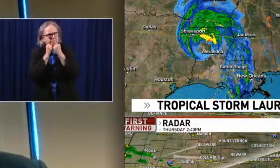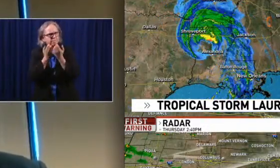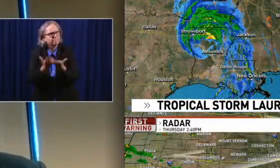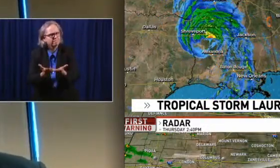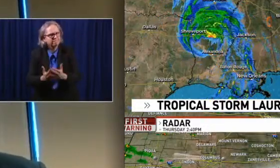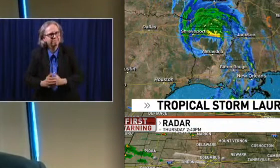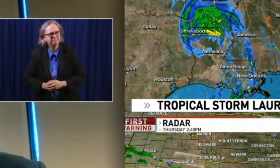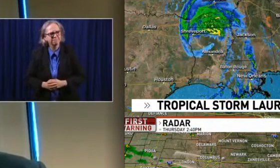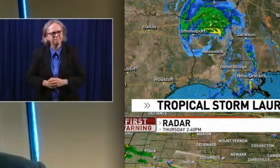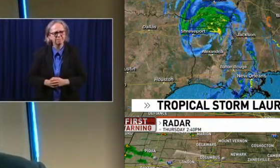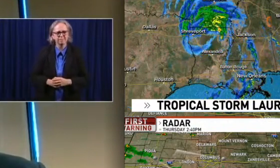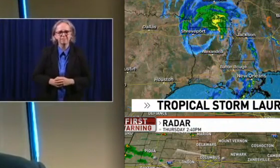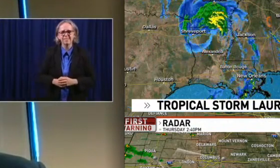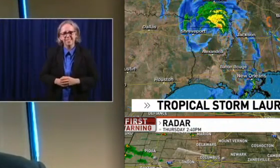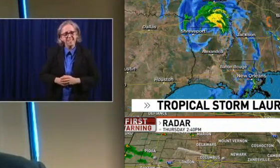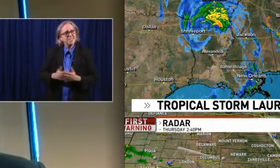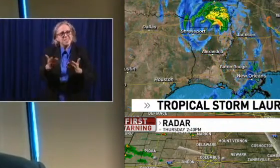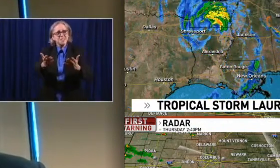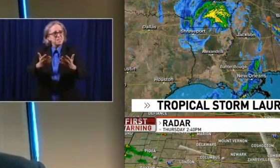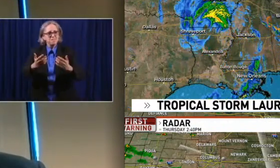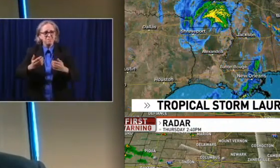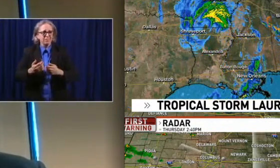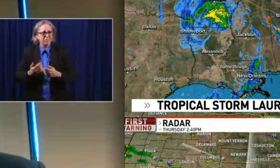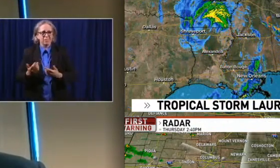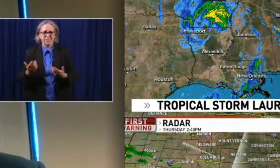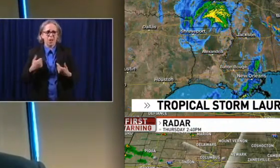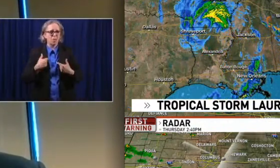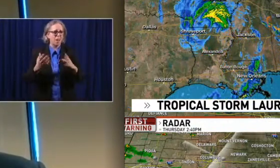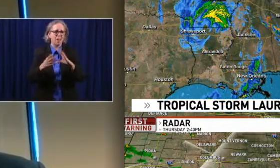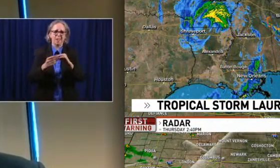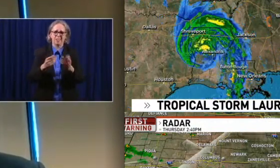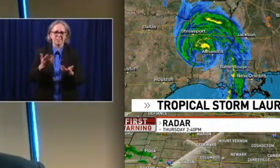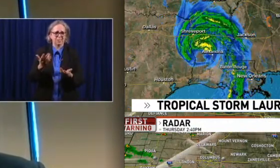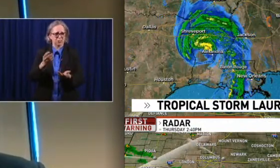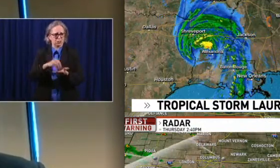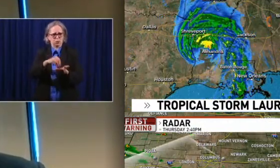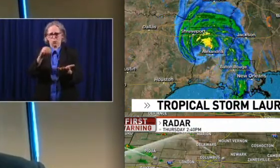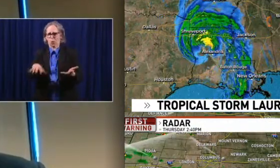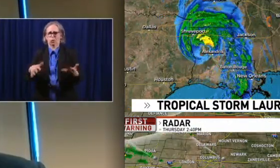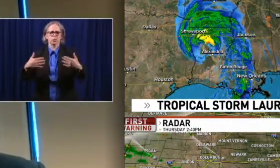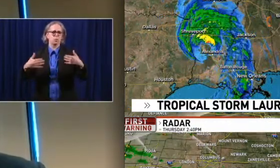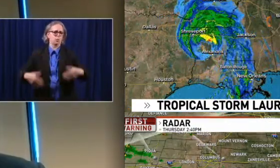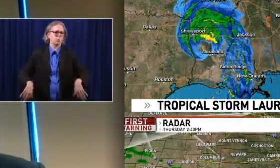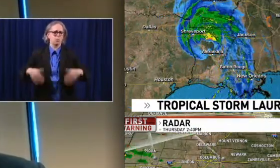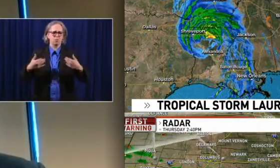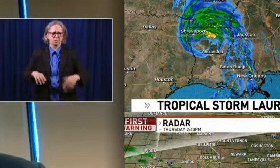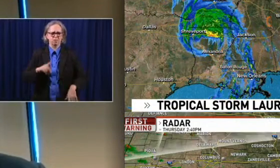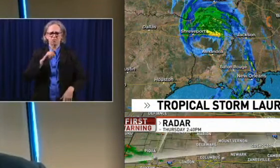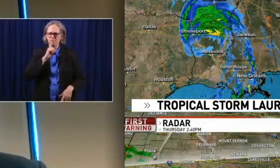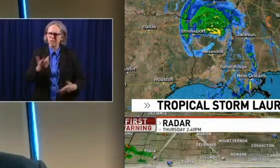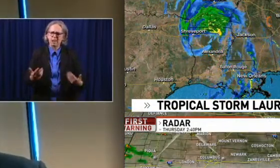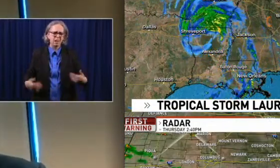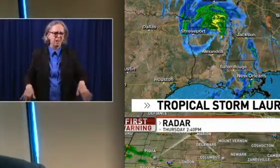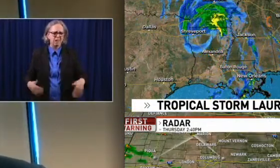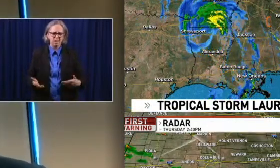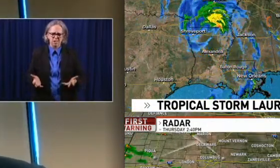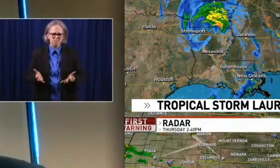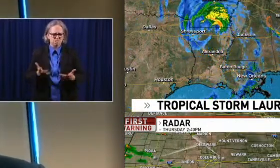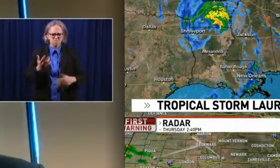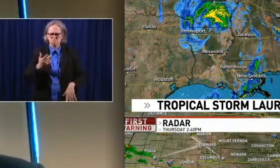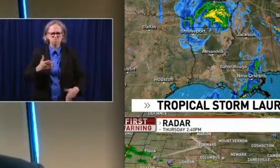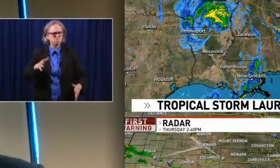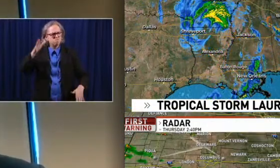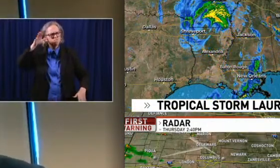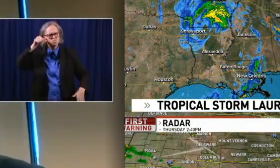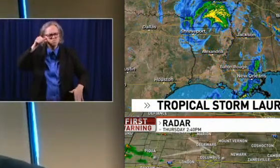Dr. Fell conveyed, is that they are truly, truly resilient. And while we have not adopted a